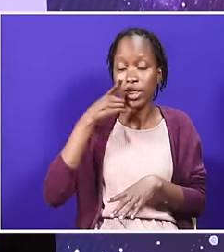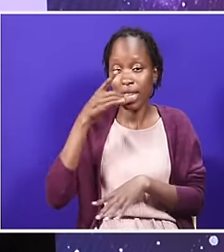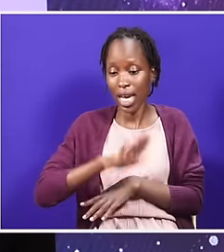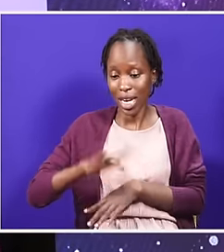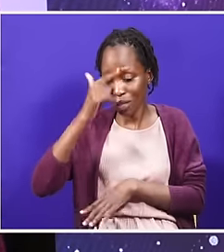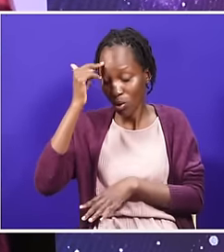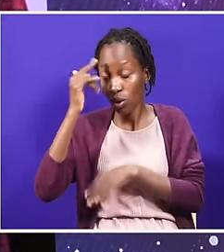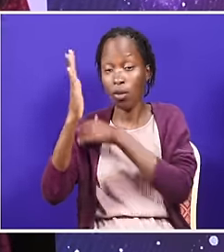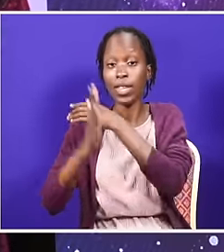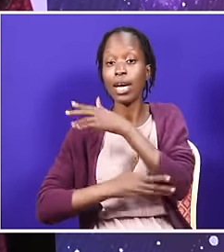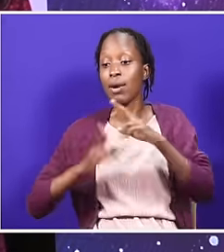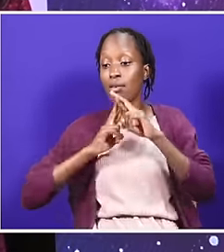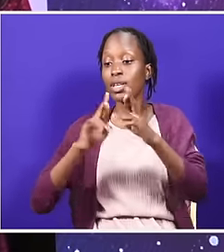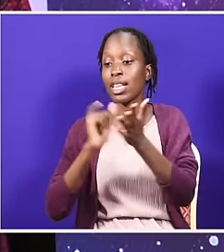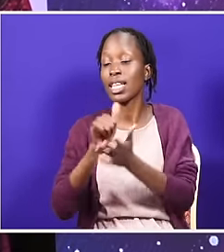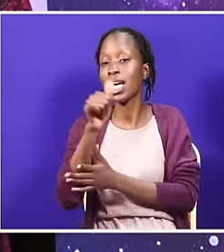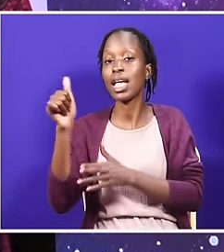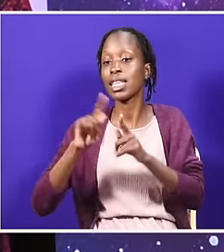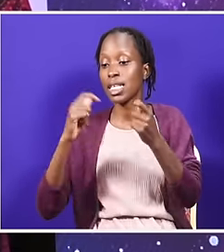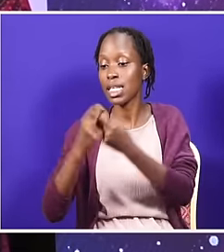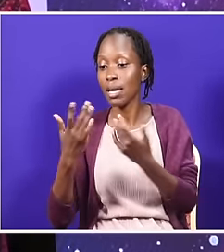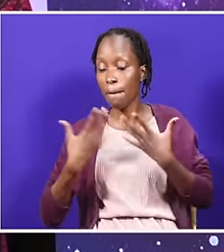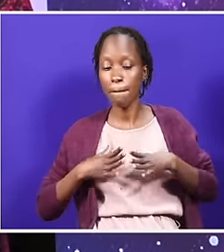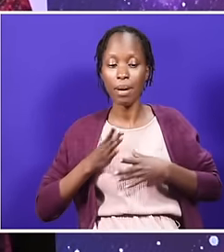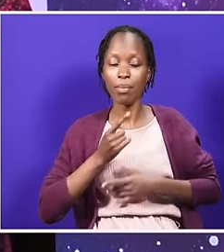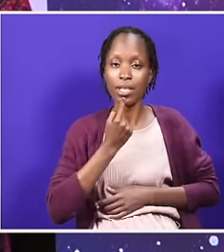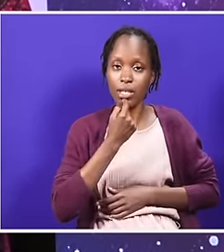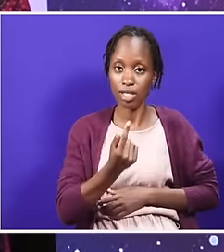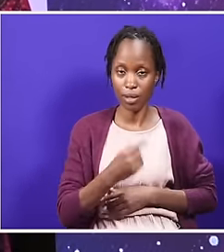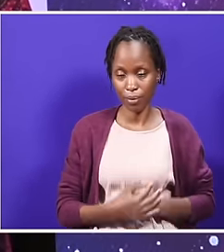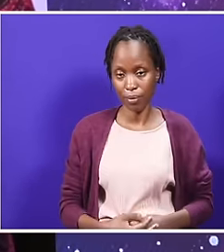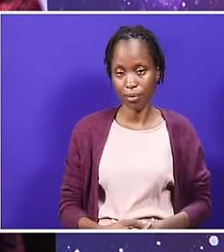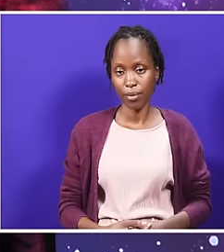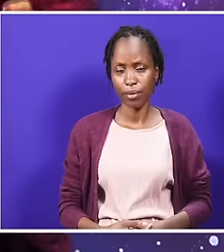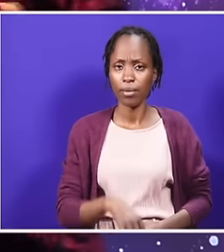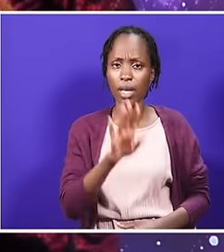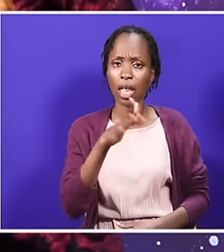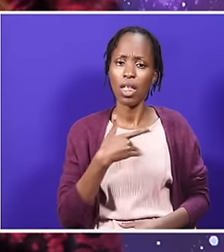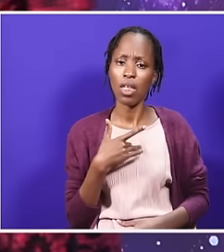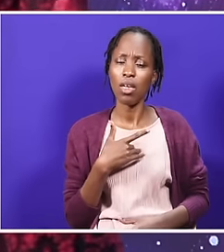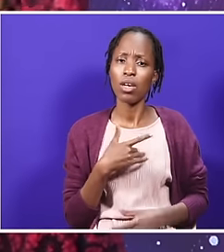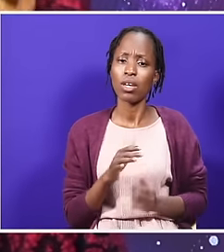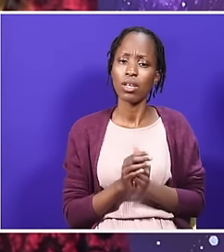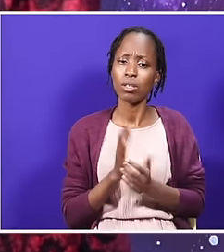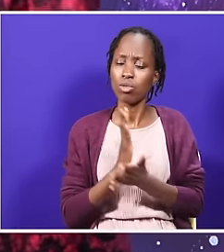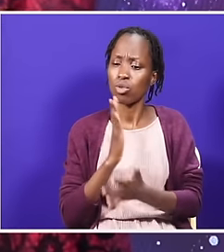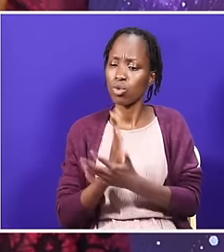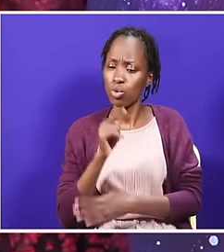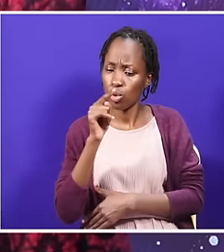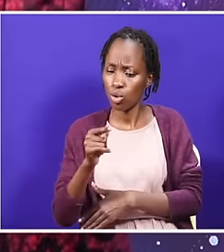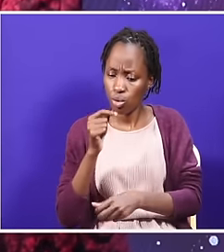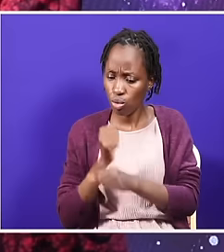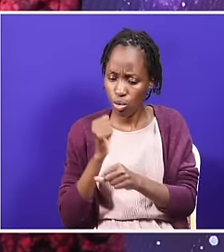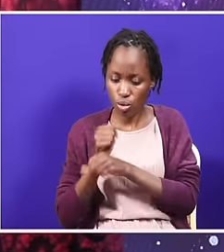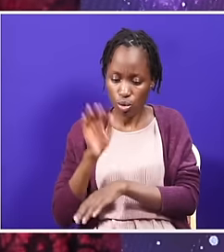bad report that the rest of the team gave. Has that ever happened to you? You followed honestly and justly